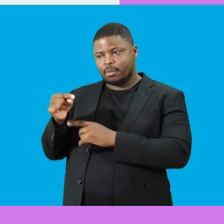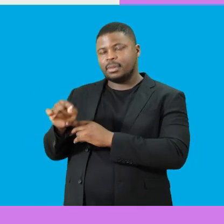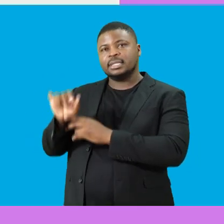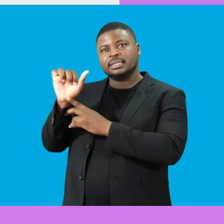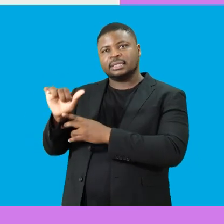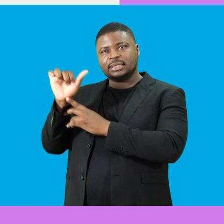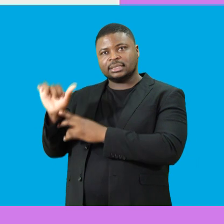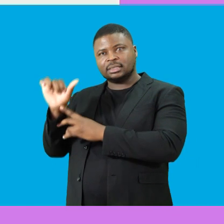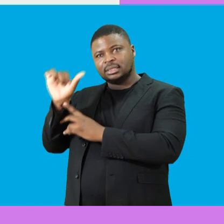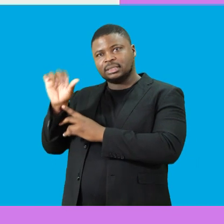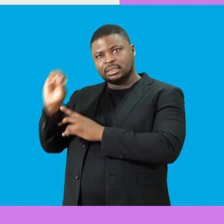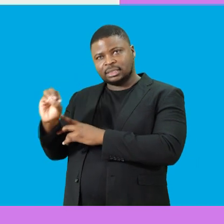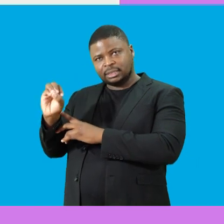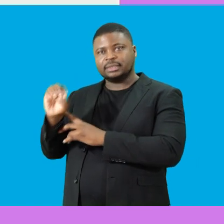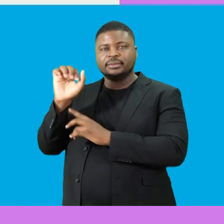60 cents.